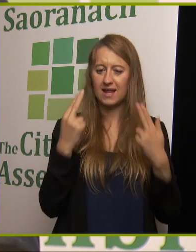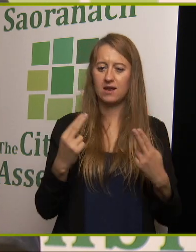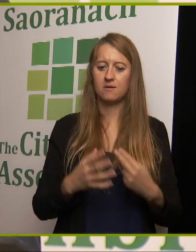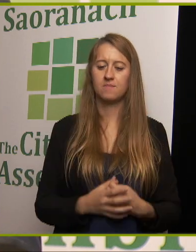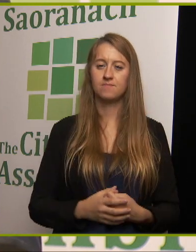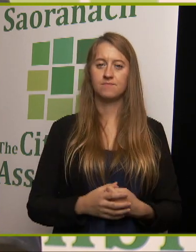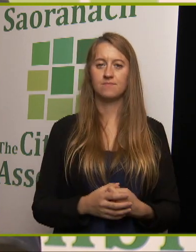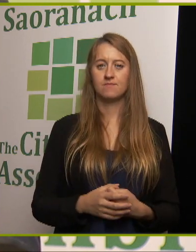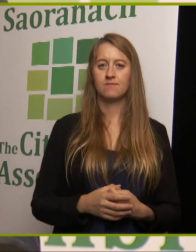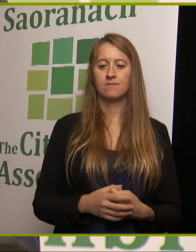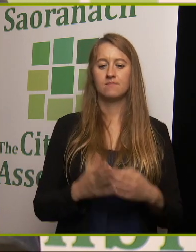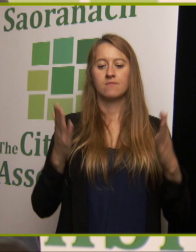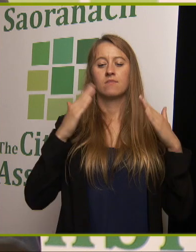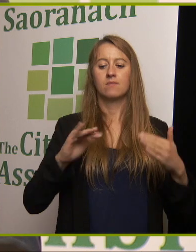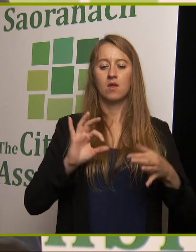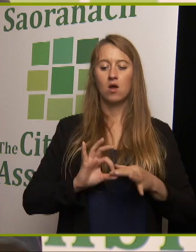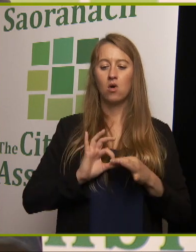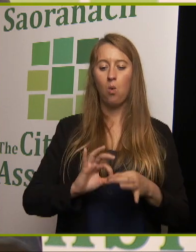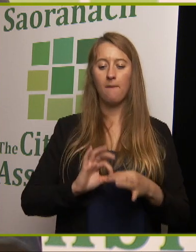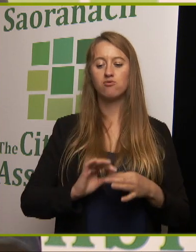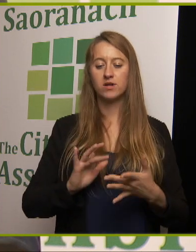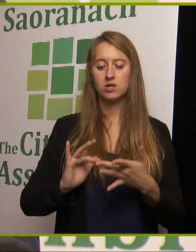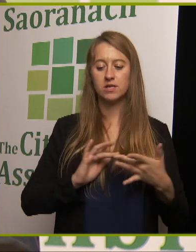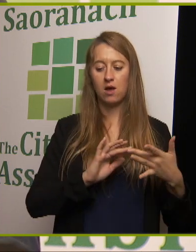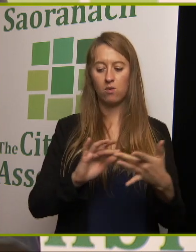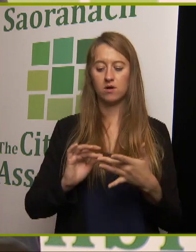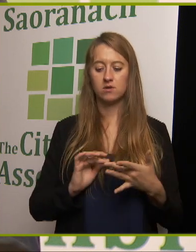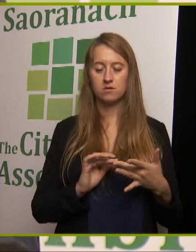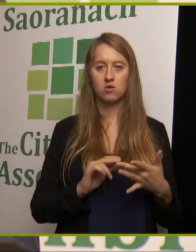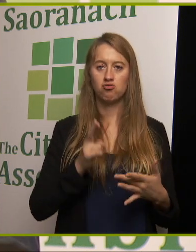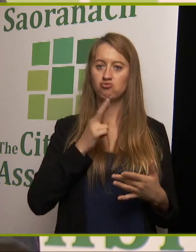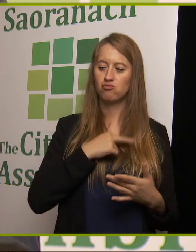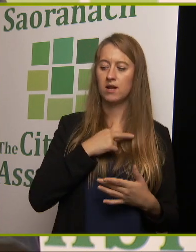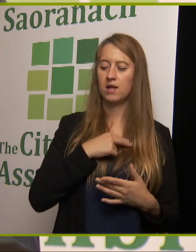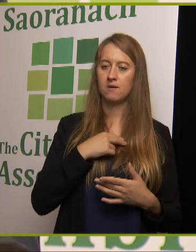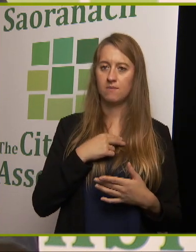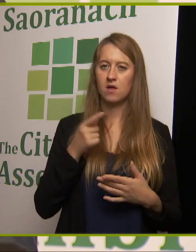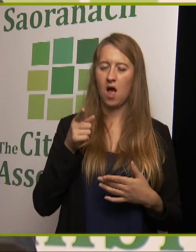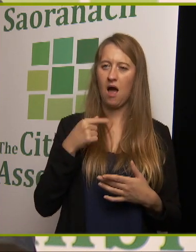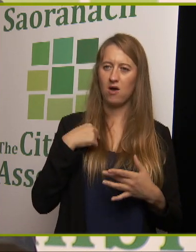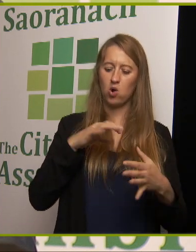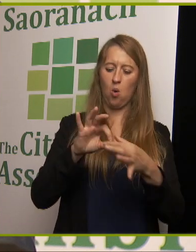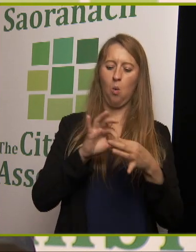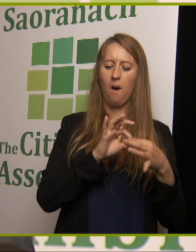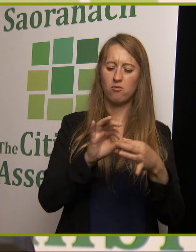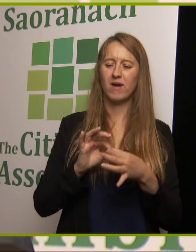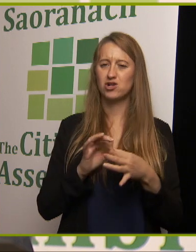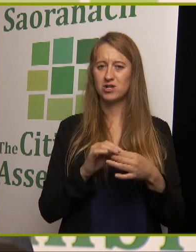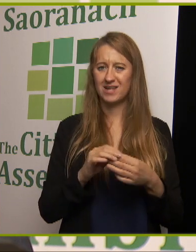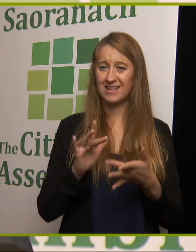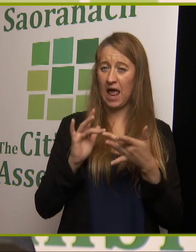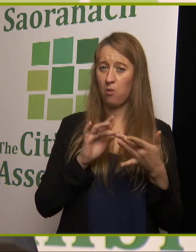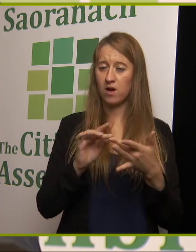Then you have cooperation networks, and I would go further and say you need participation networks, okay?